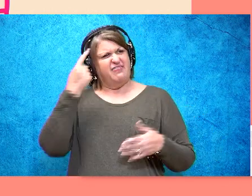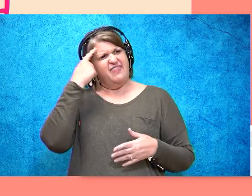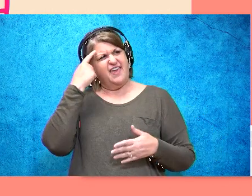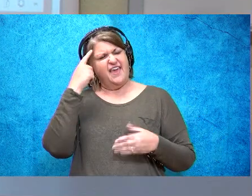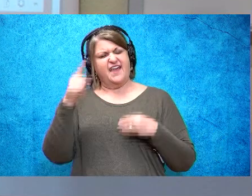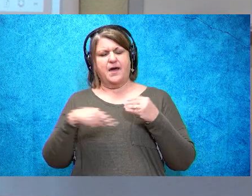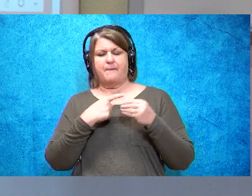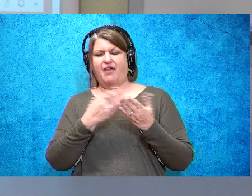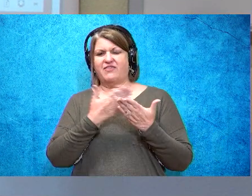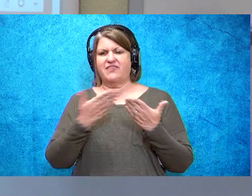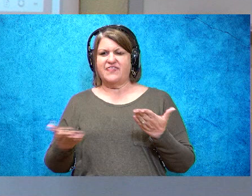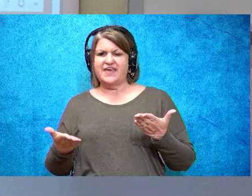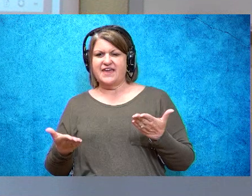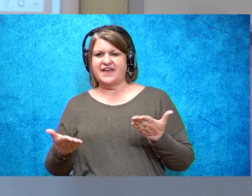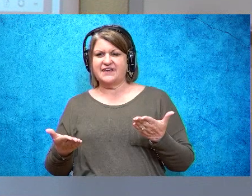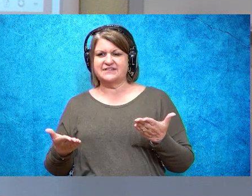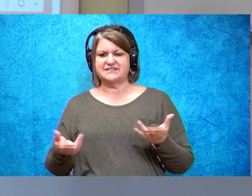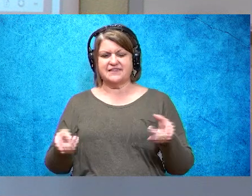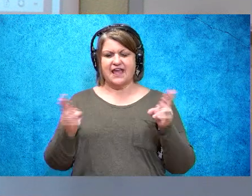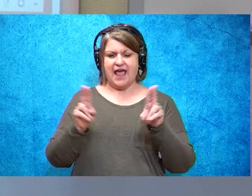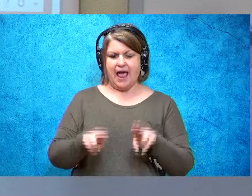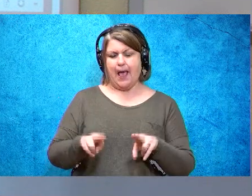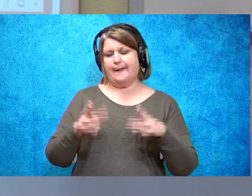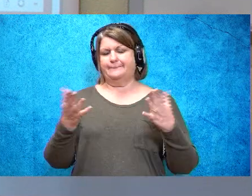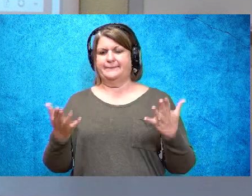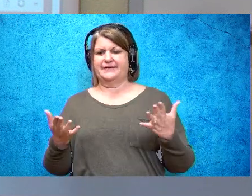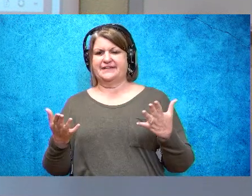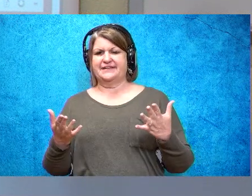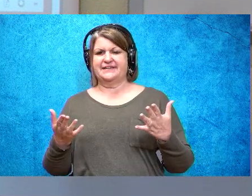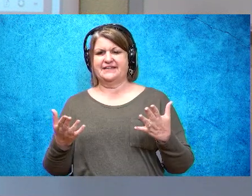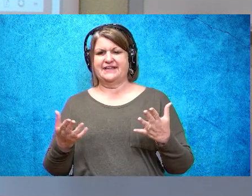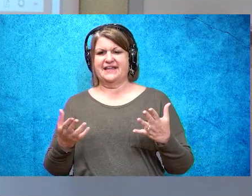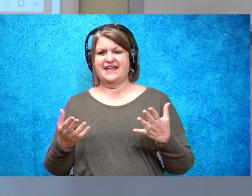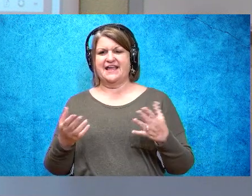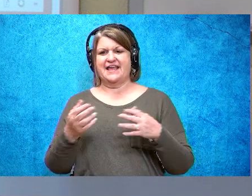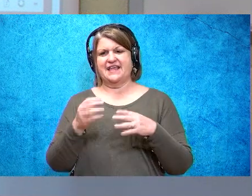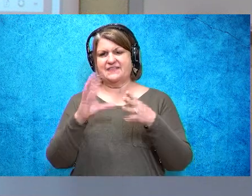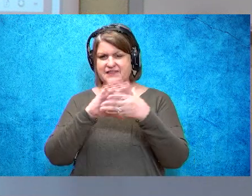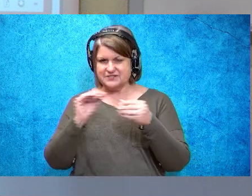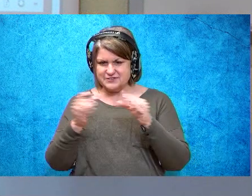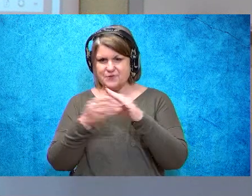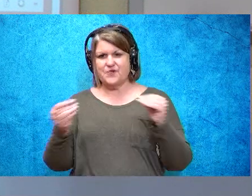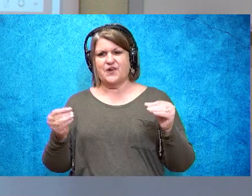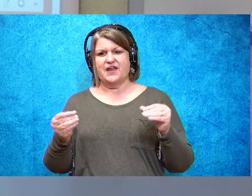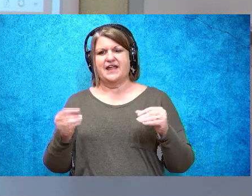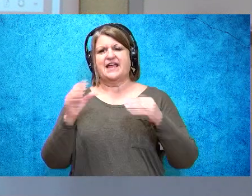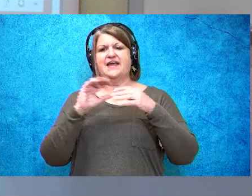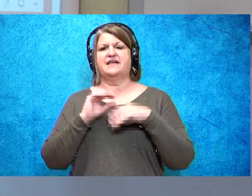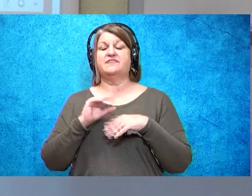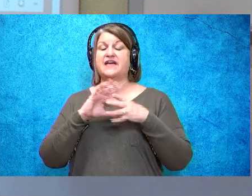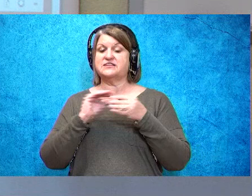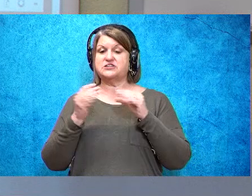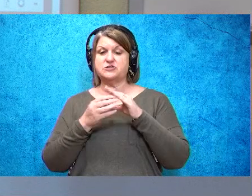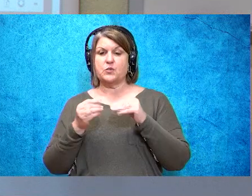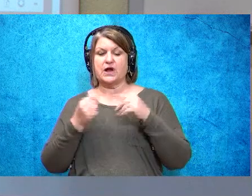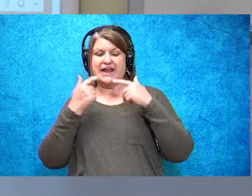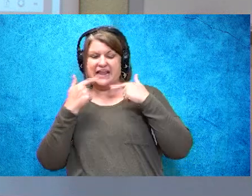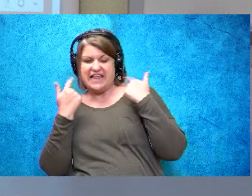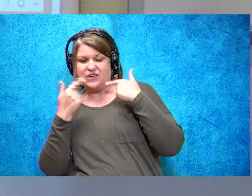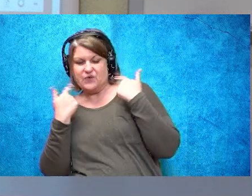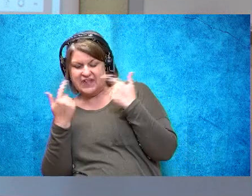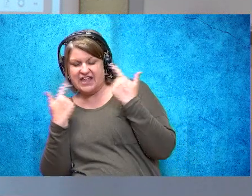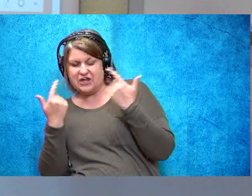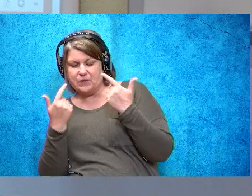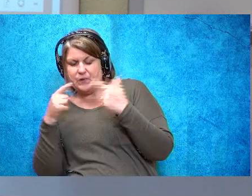actions that happened in the text? In our story, Giggle, Giggle, Quack, what thing did Duck do that